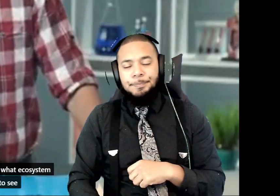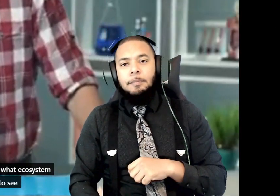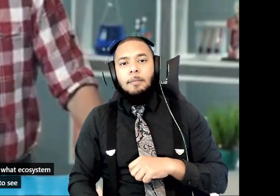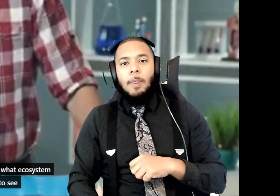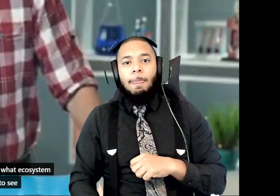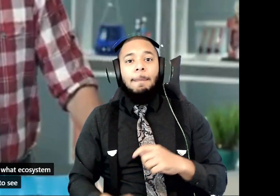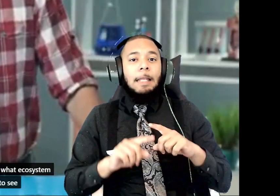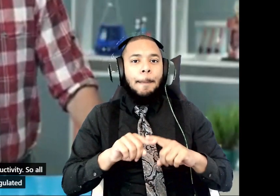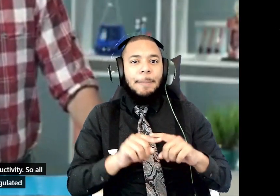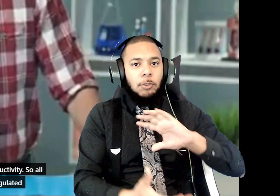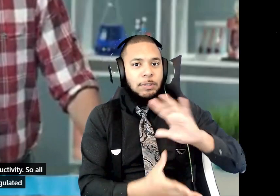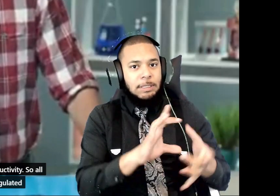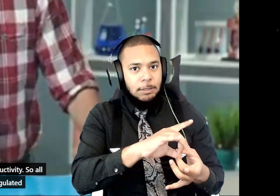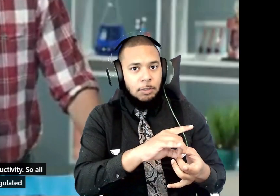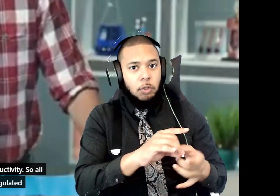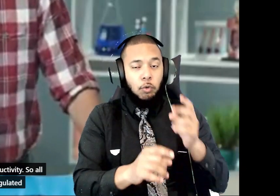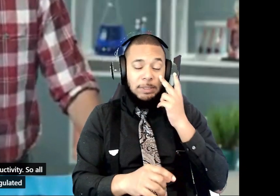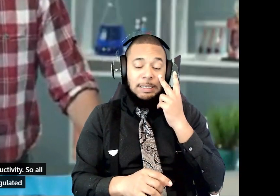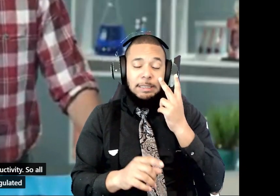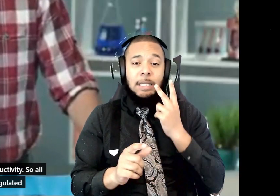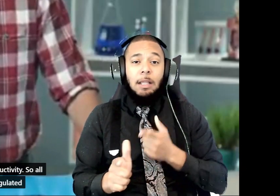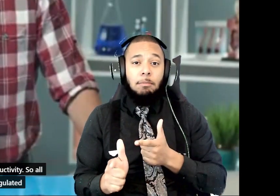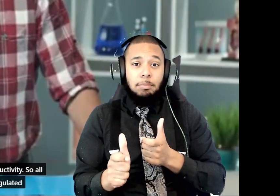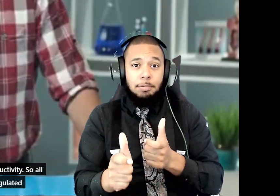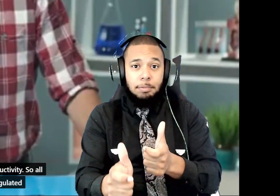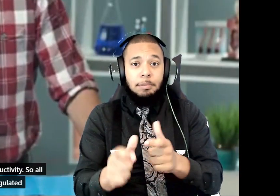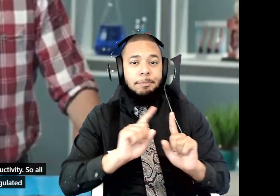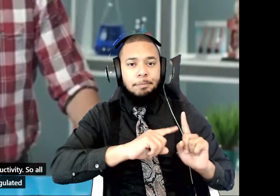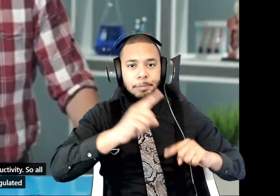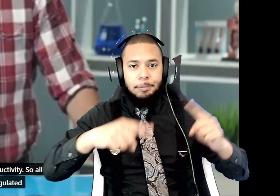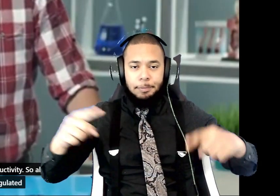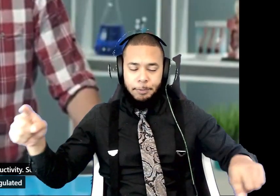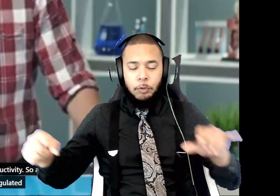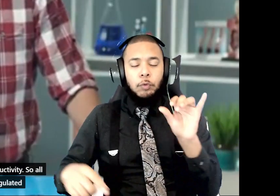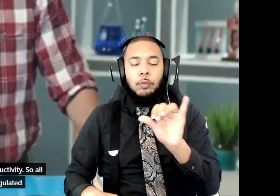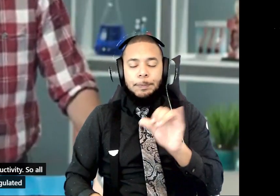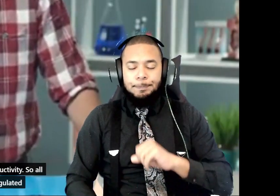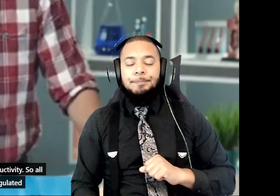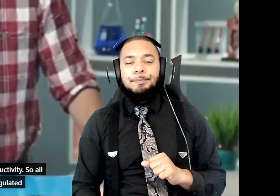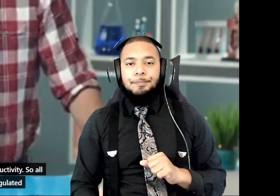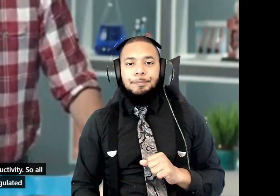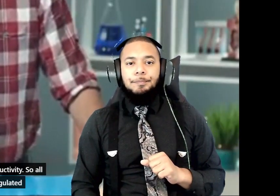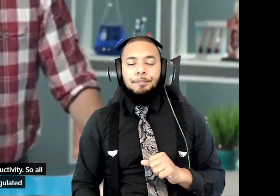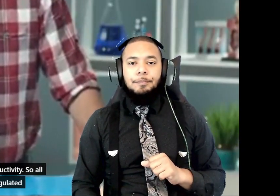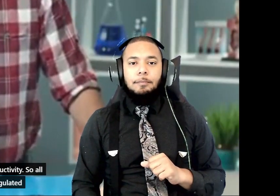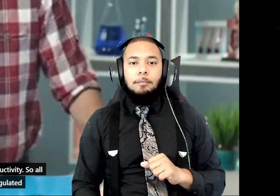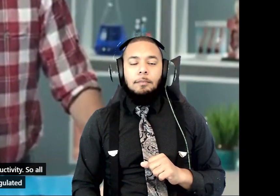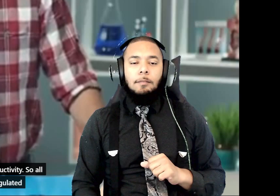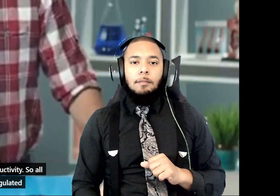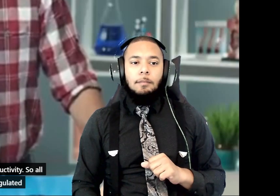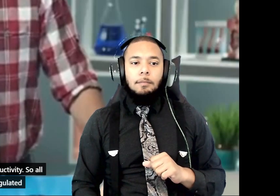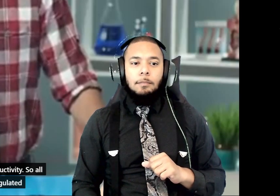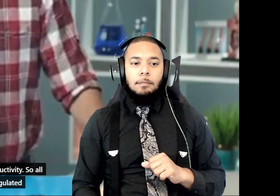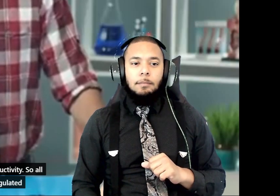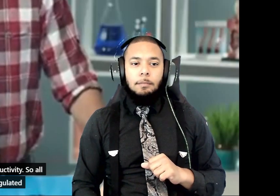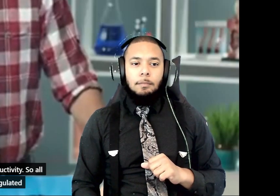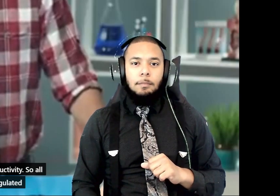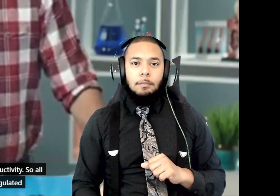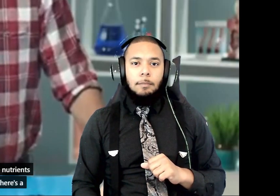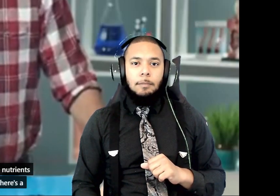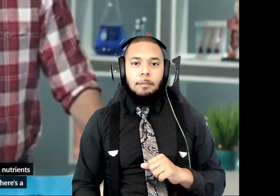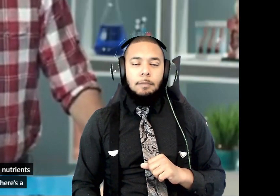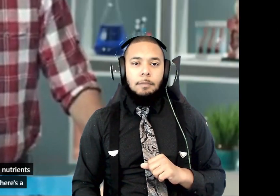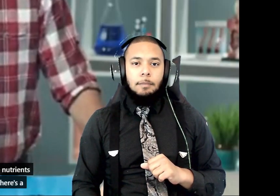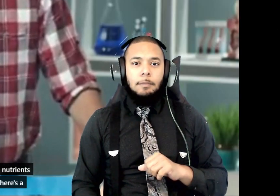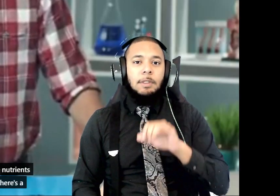we are in, we're going to see different rates of primary productivity. So all of that is going to be